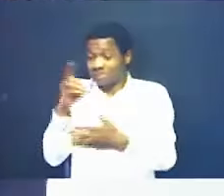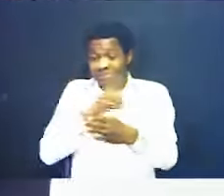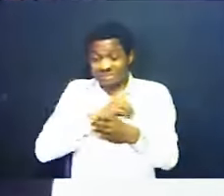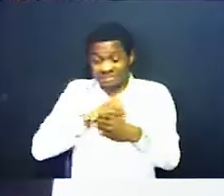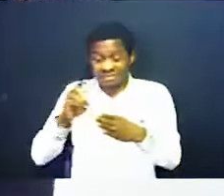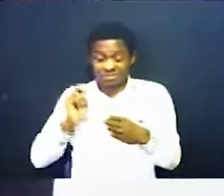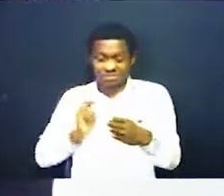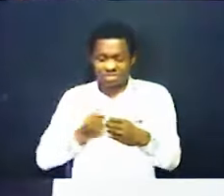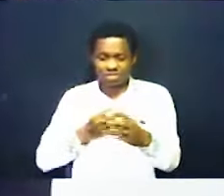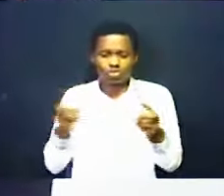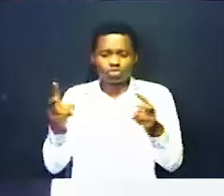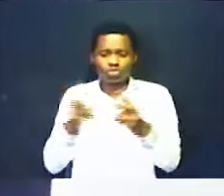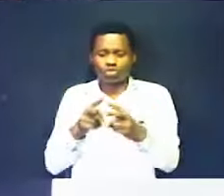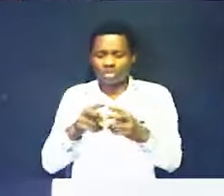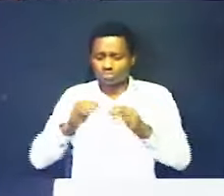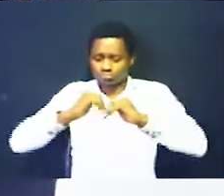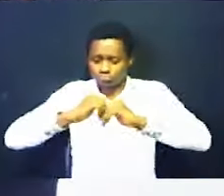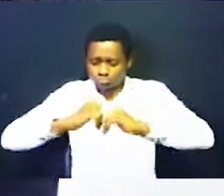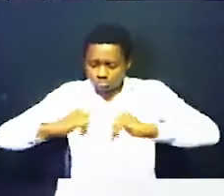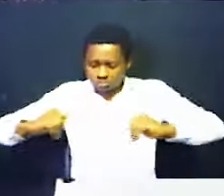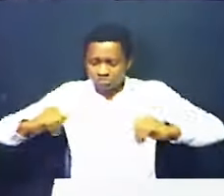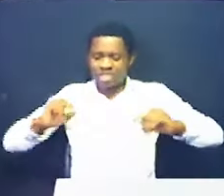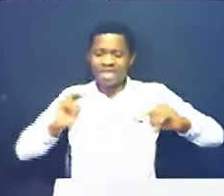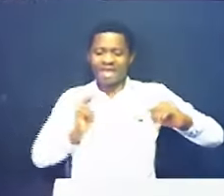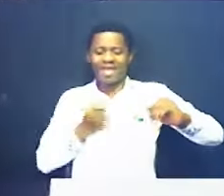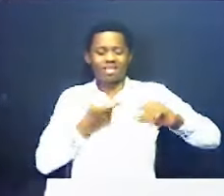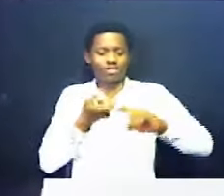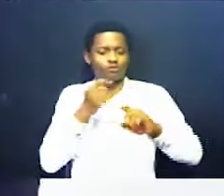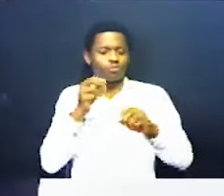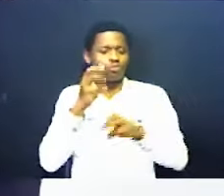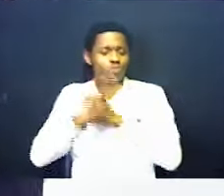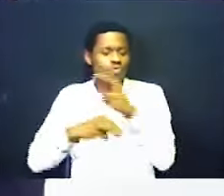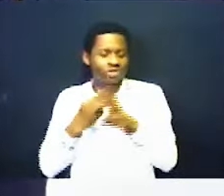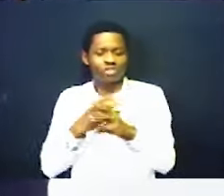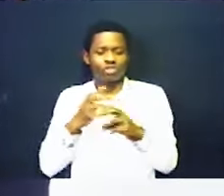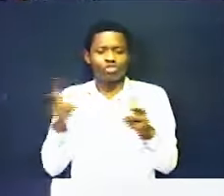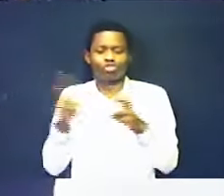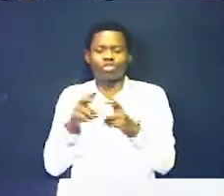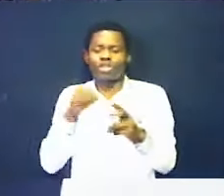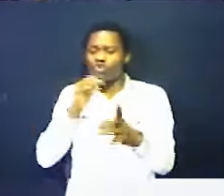are not condemned with the world.